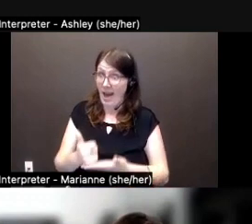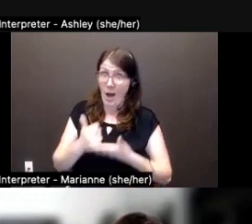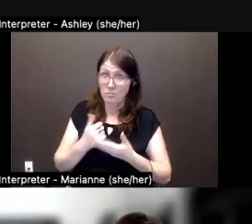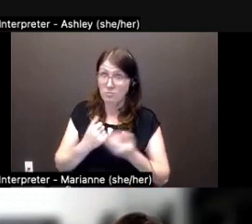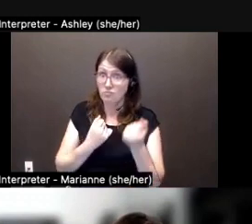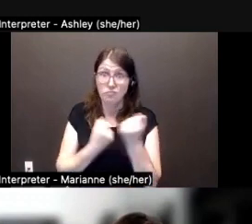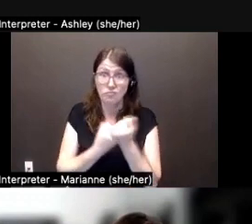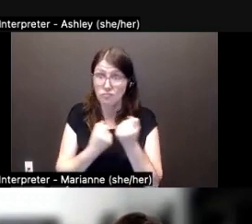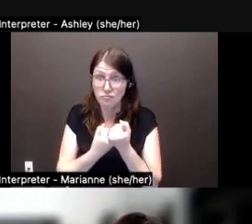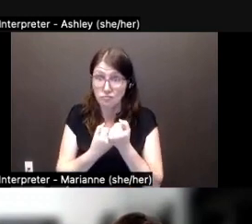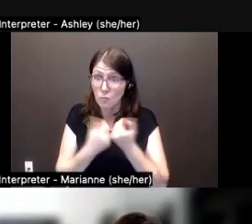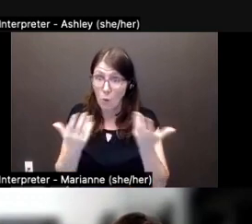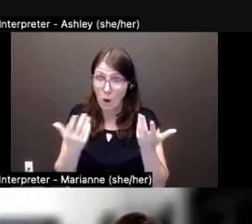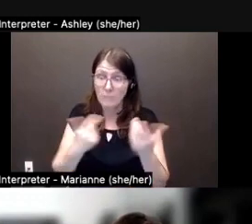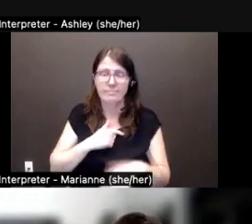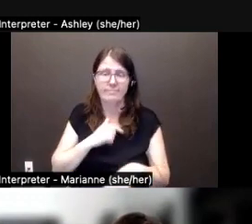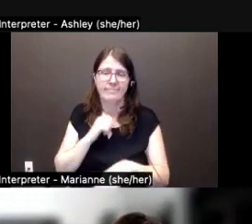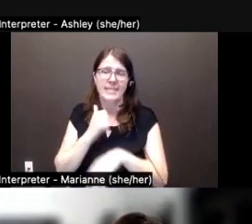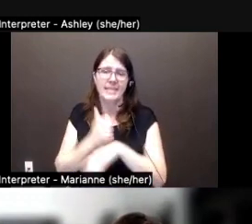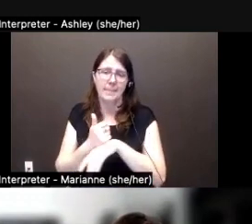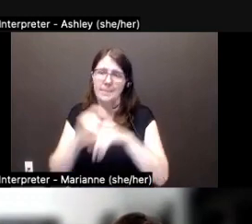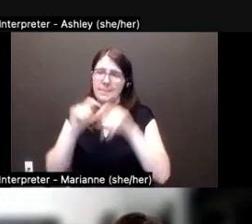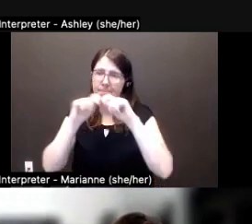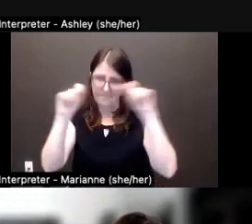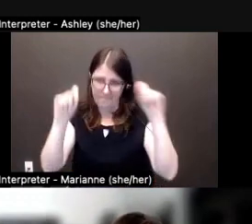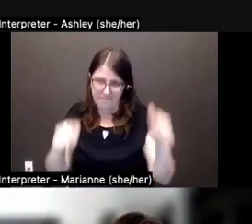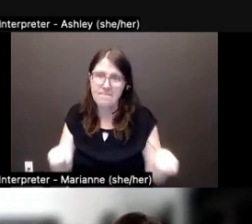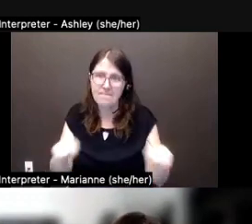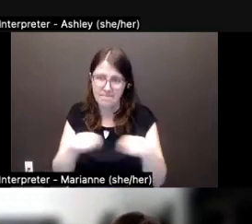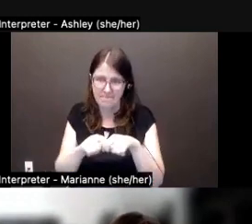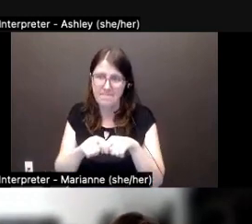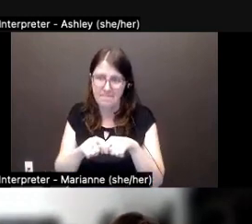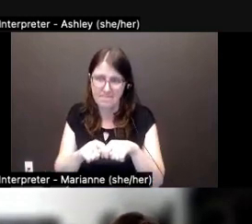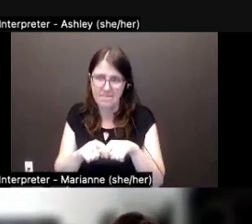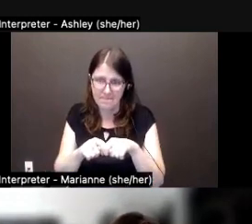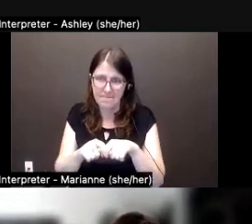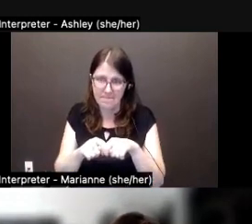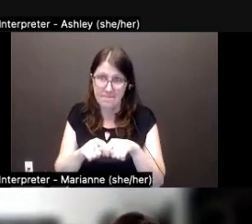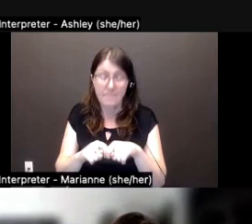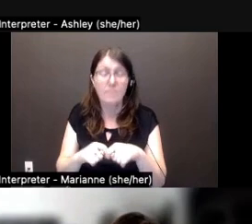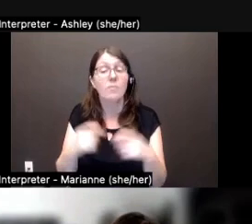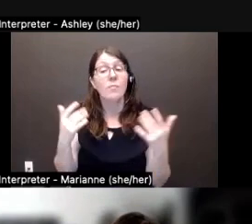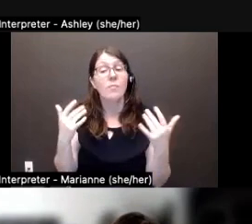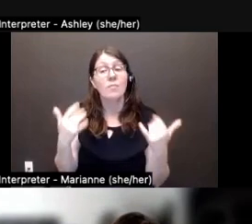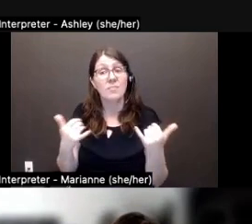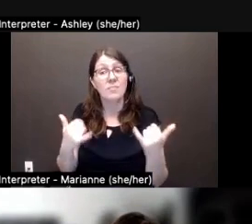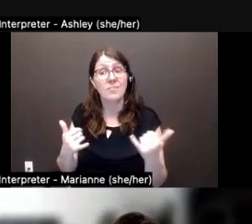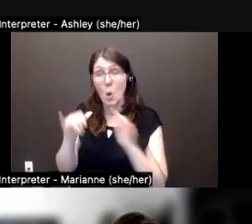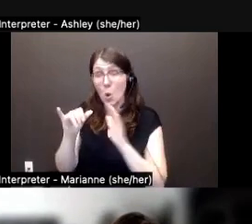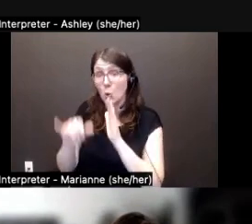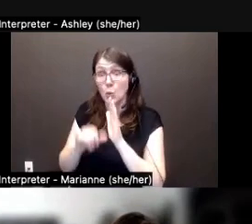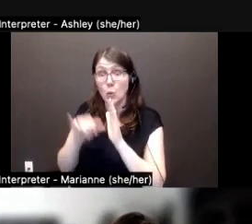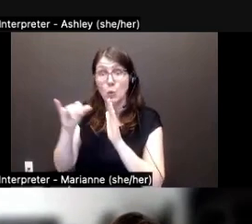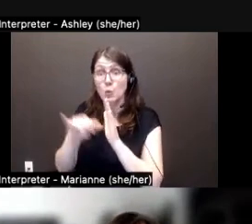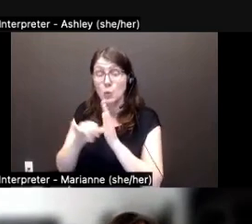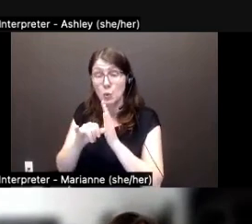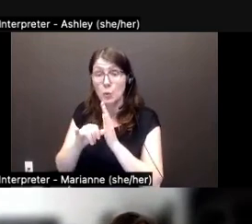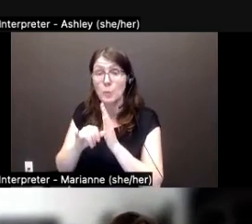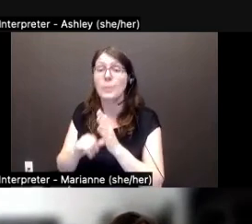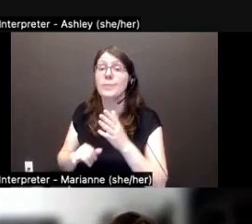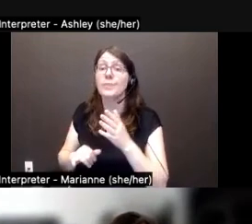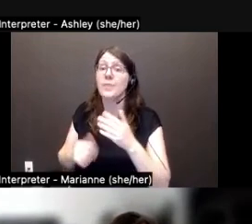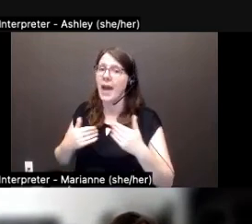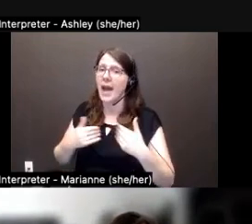videos. So now I have 4 playlists and each playlist has a template.